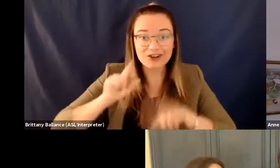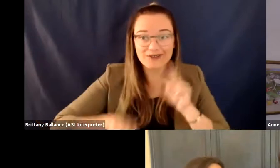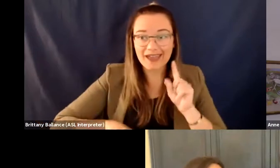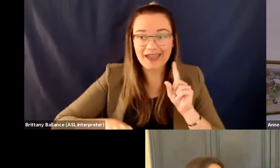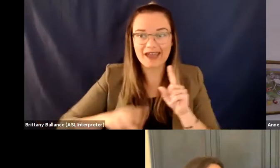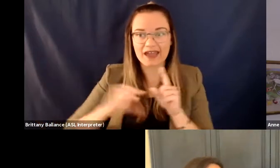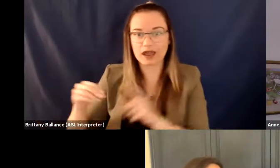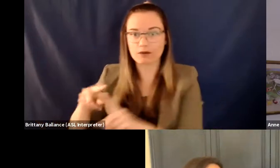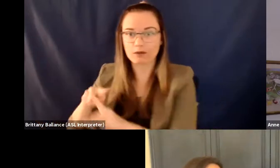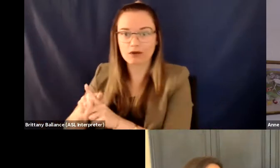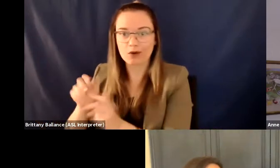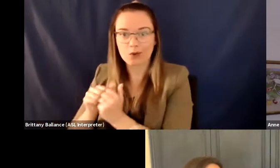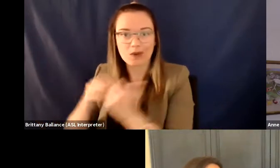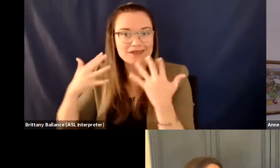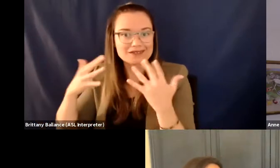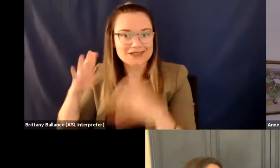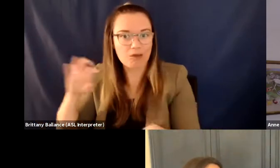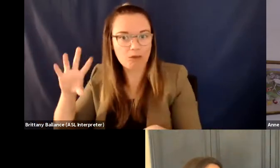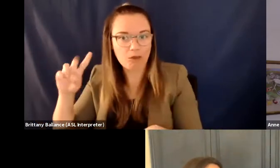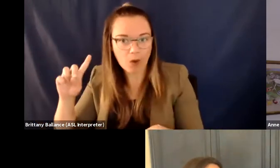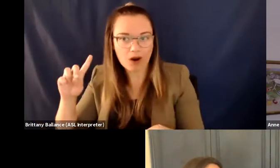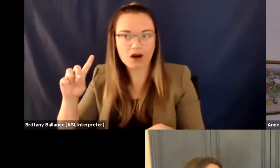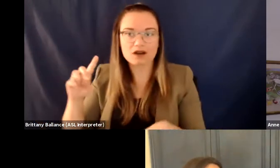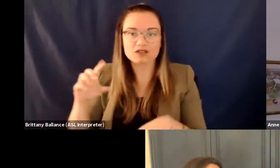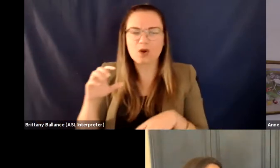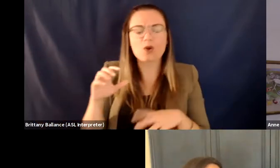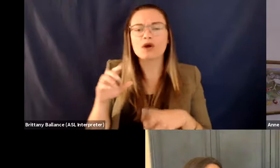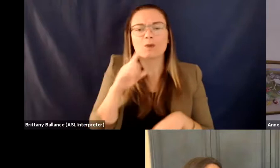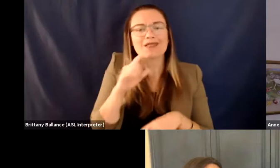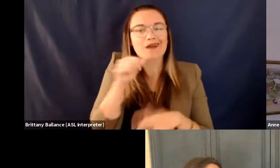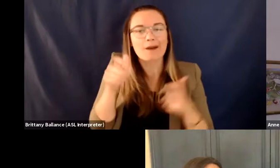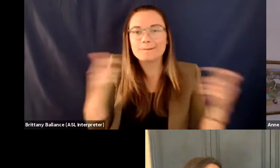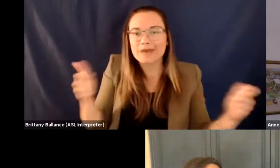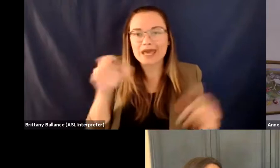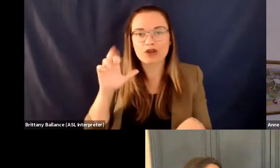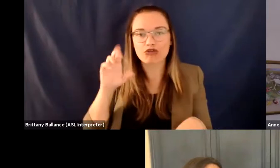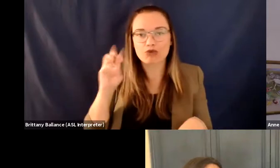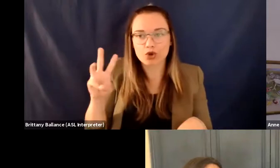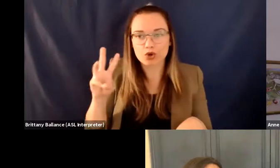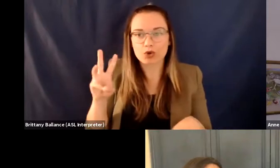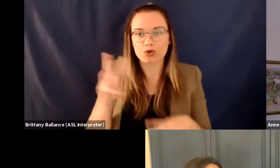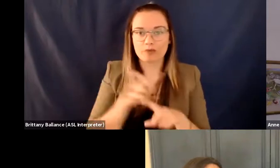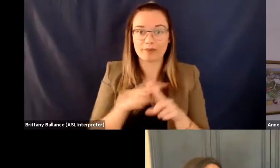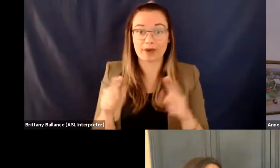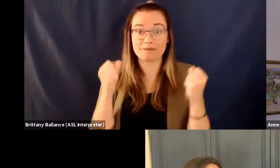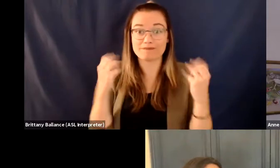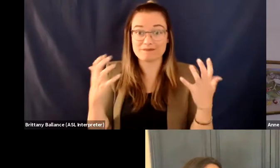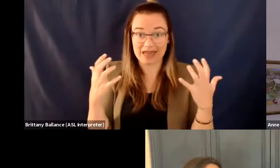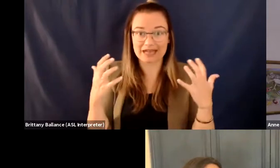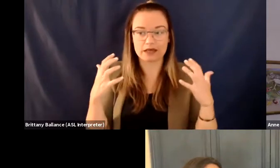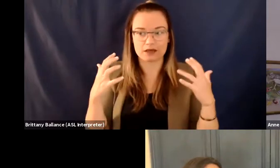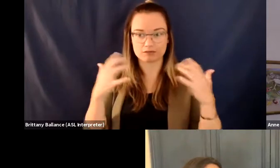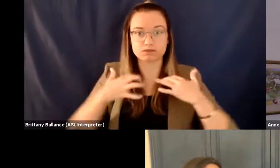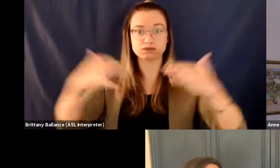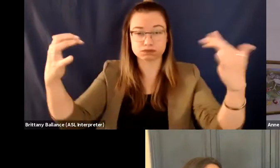into the soundboard. And I mean, there's not an enormous crew in that, you know, we had a kind of a war room, and you mentioned the military analogy. It's a